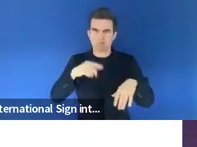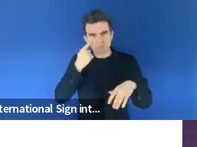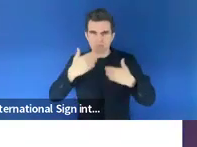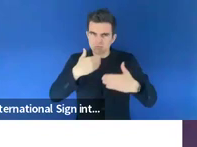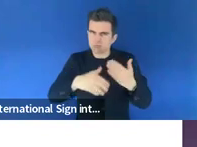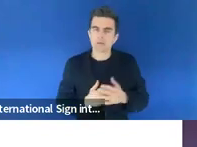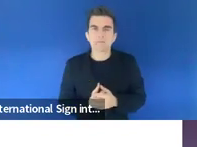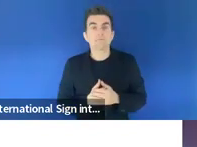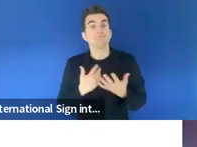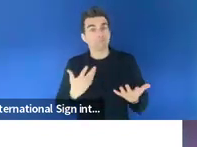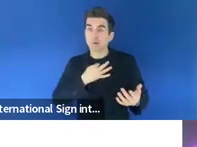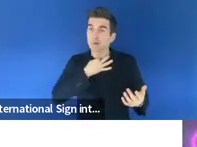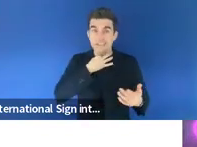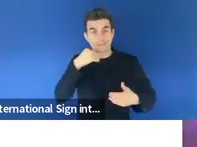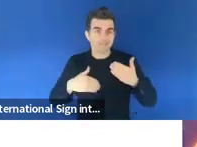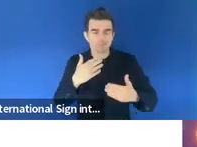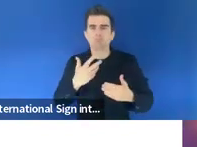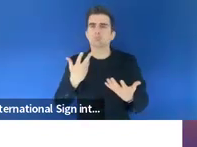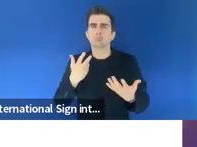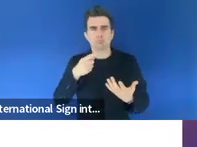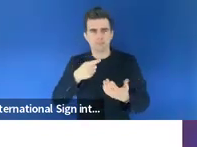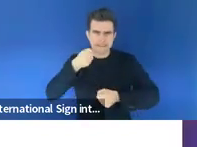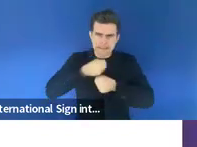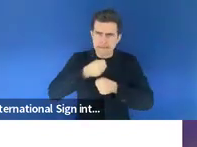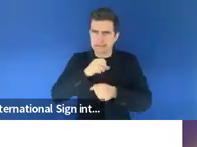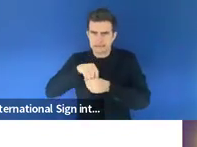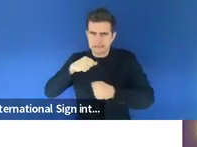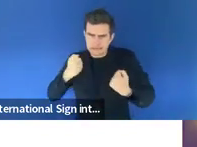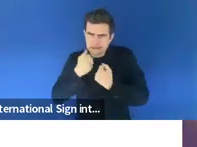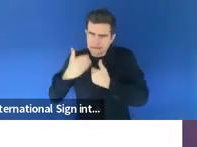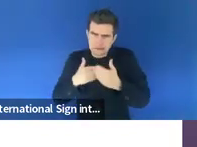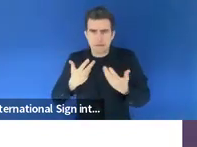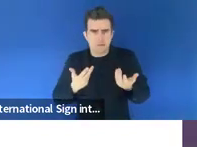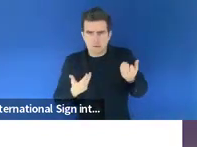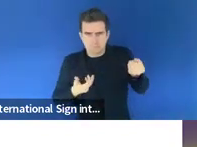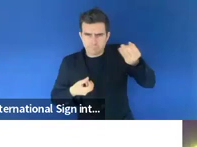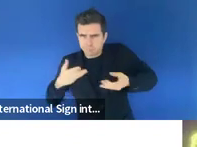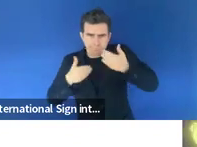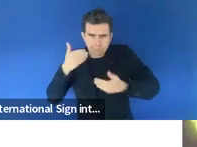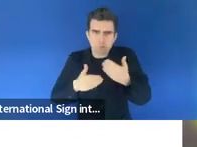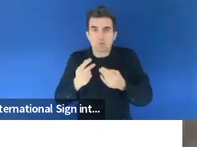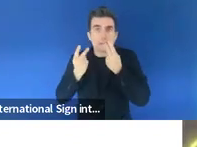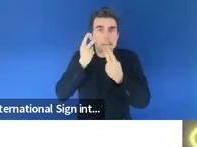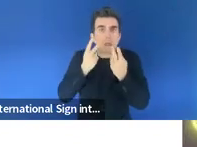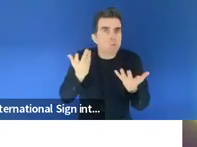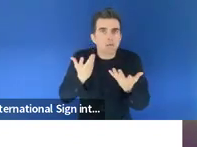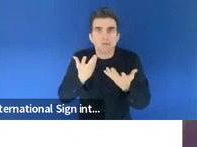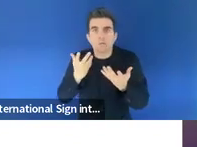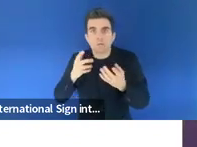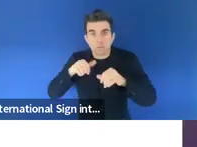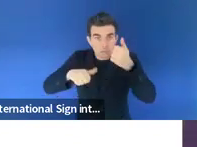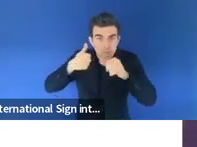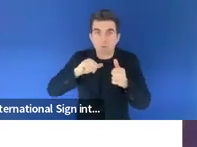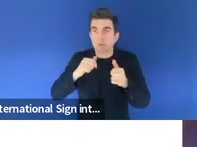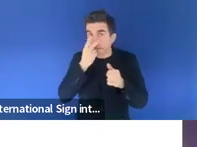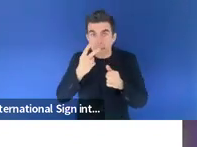try to figure out what is working and what isn't working. And the things that aren't working, don't be afraid to just get rid of